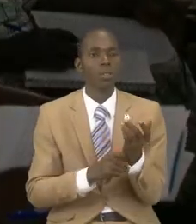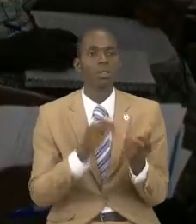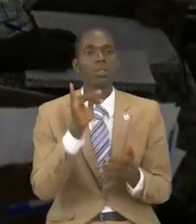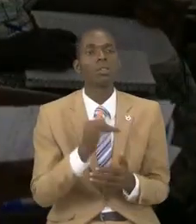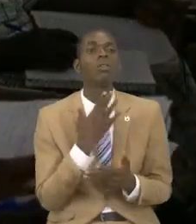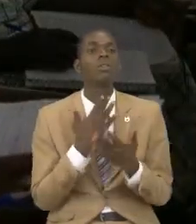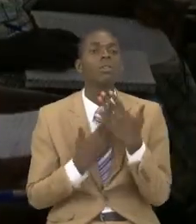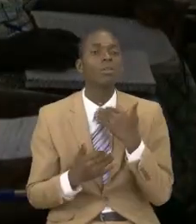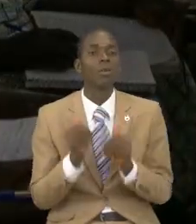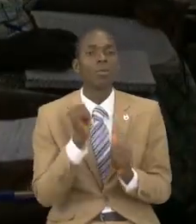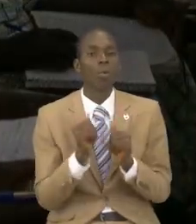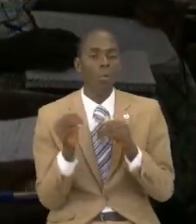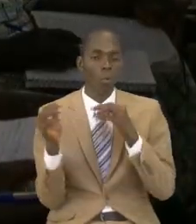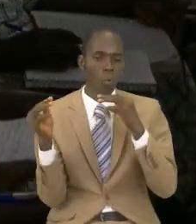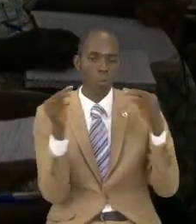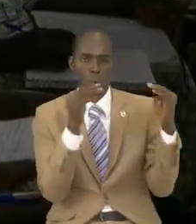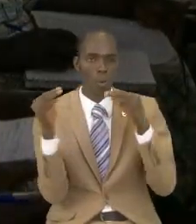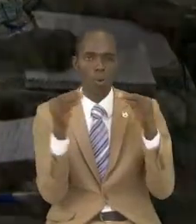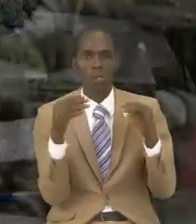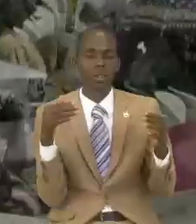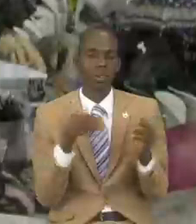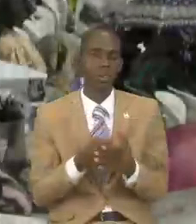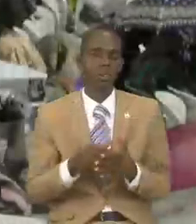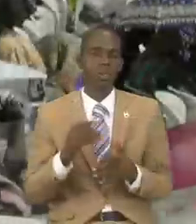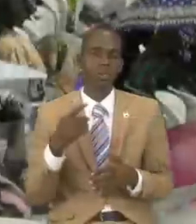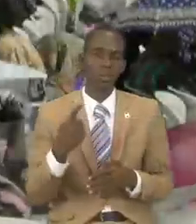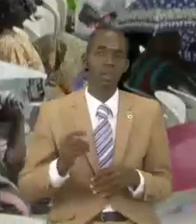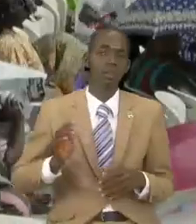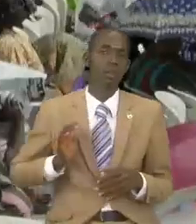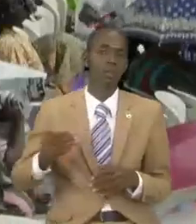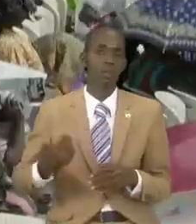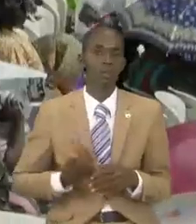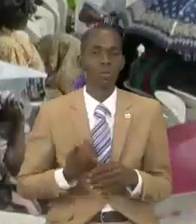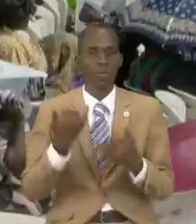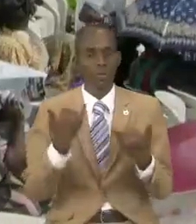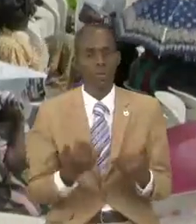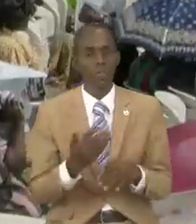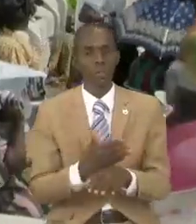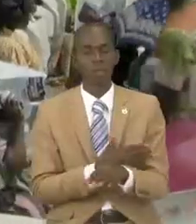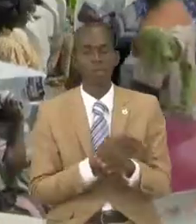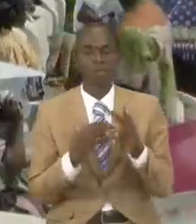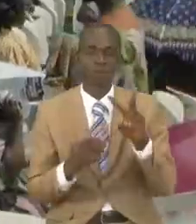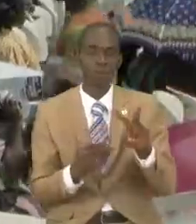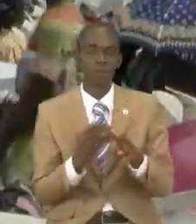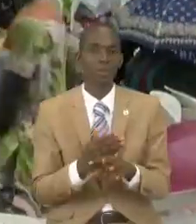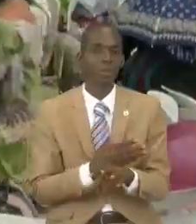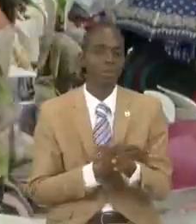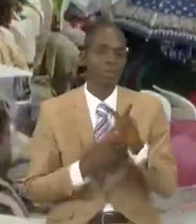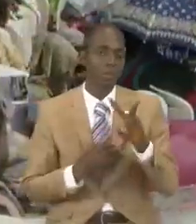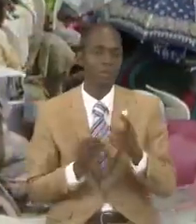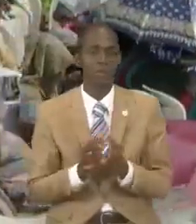which war against your soul. Look at number 2 here. Number 2 here,